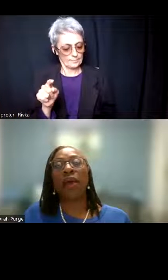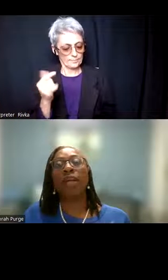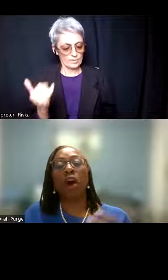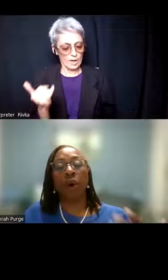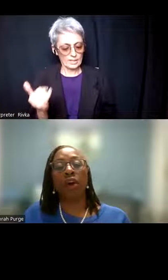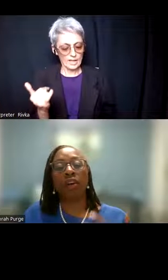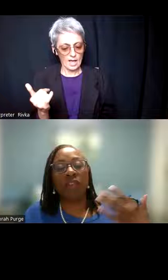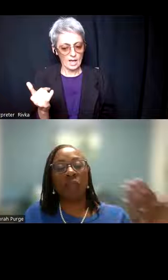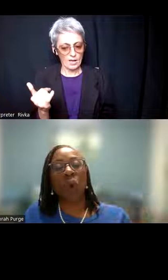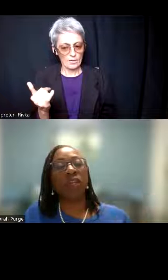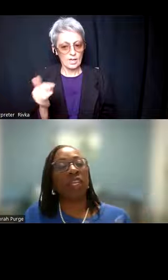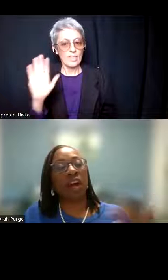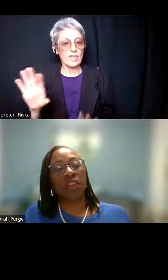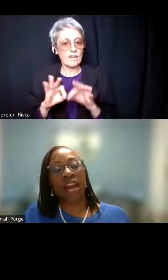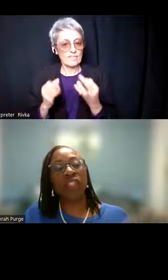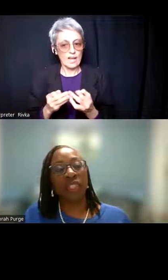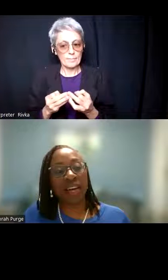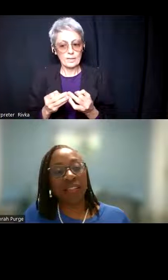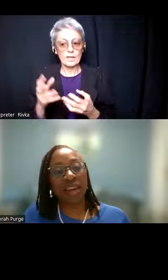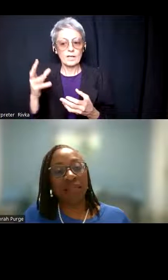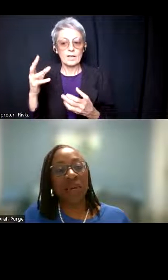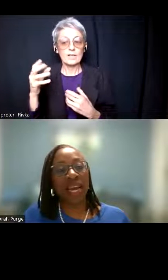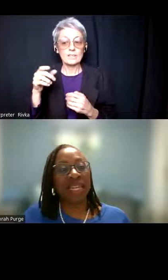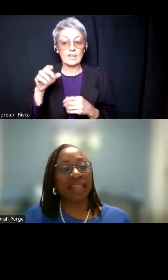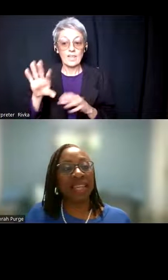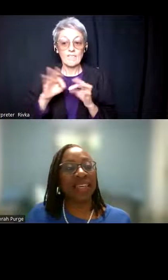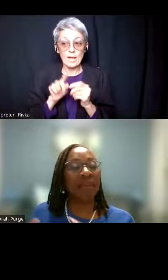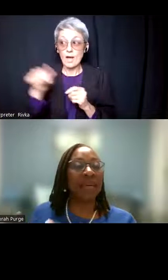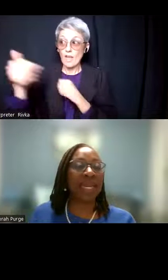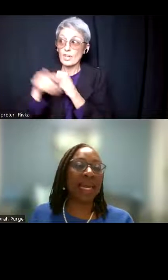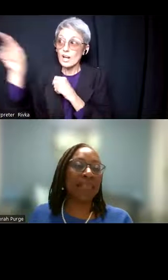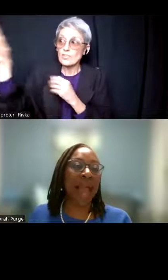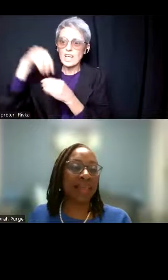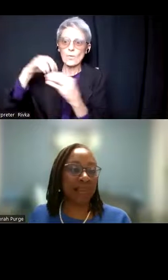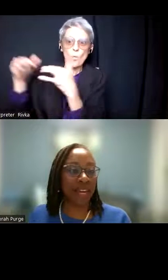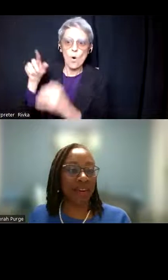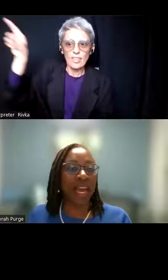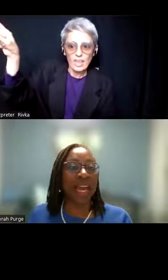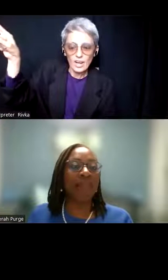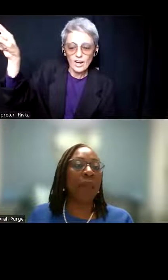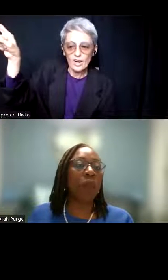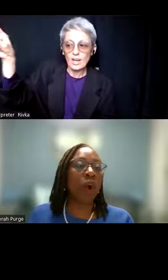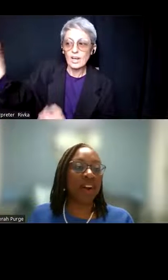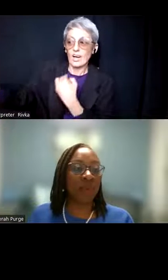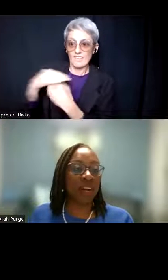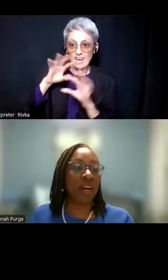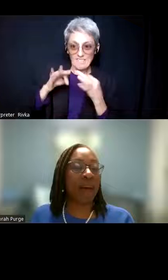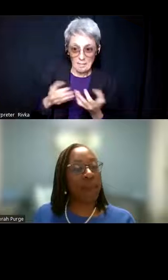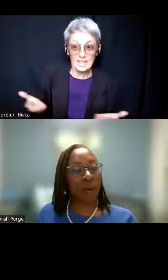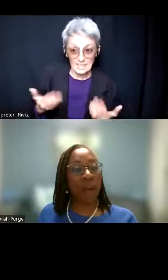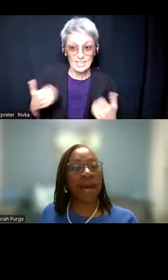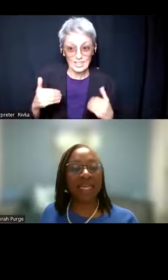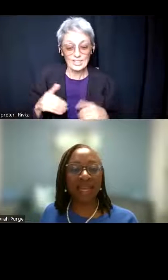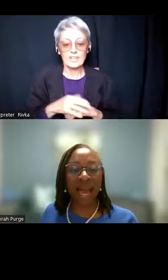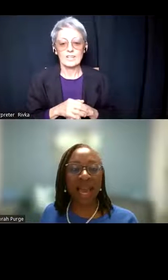whose family are part of wars in other countries outside of the United States, but they impact them here. If I'm worried whether or not